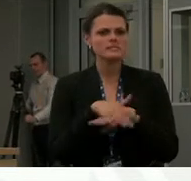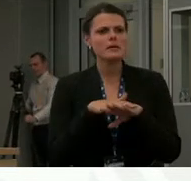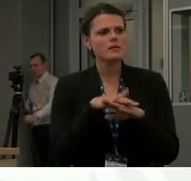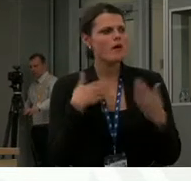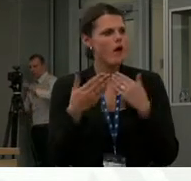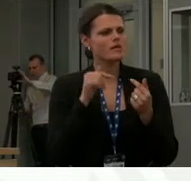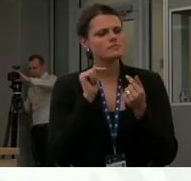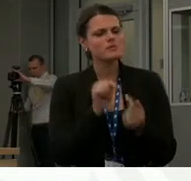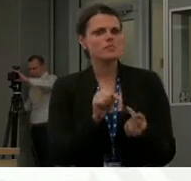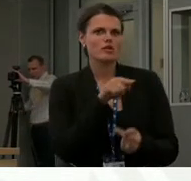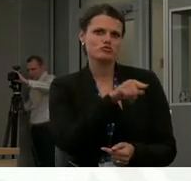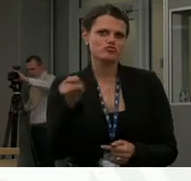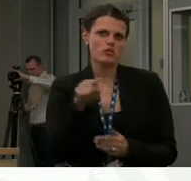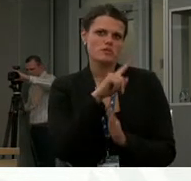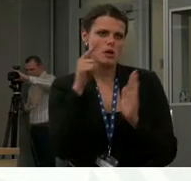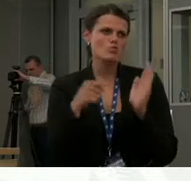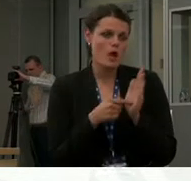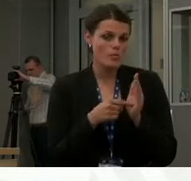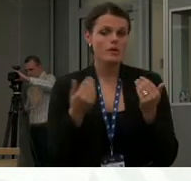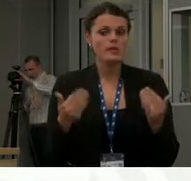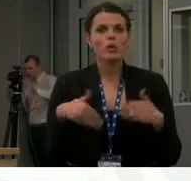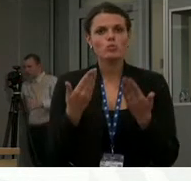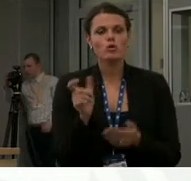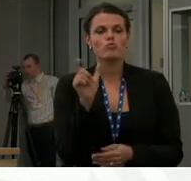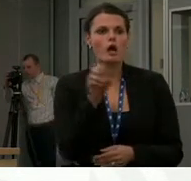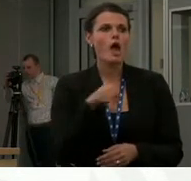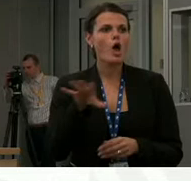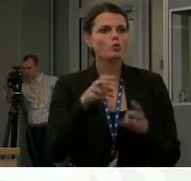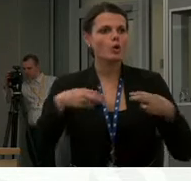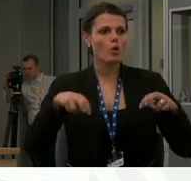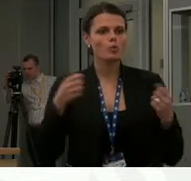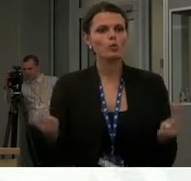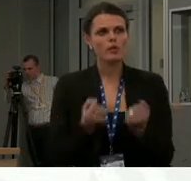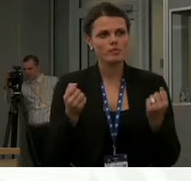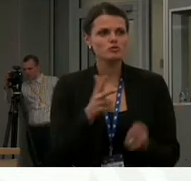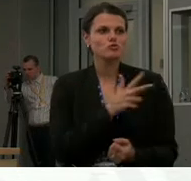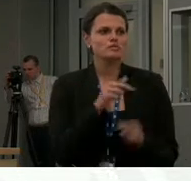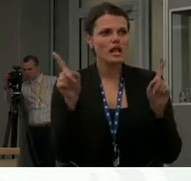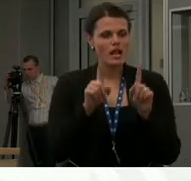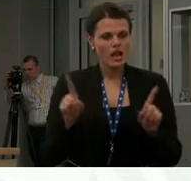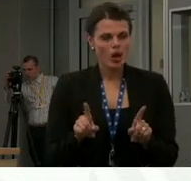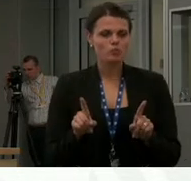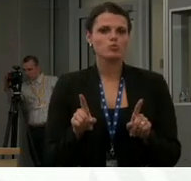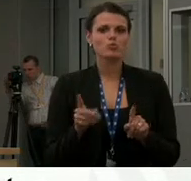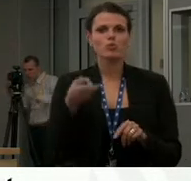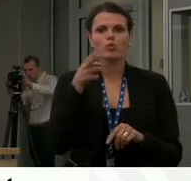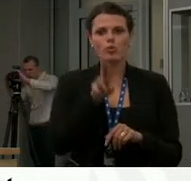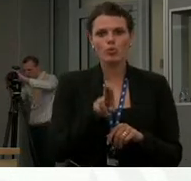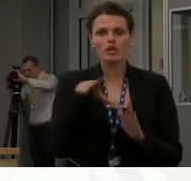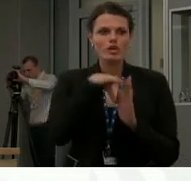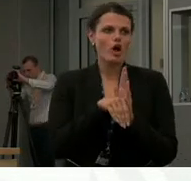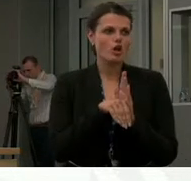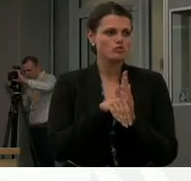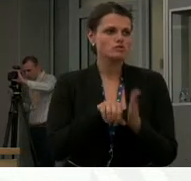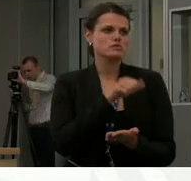colleague said, the attitude of society is the most important. Now the floor is given to